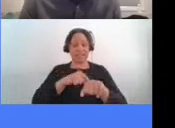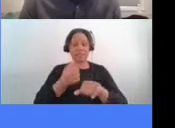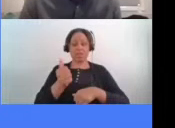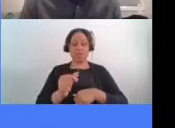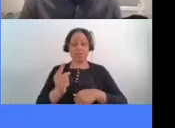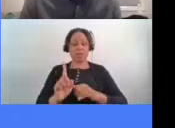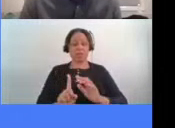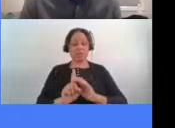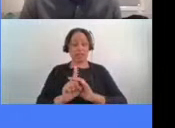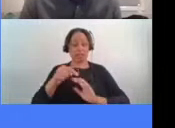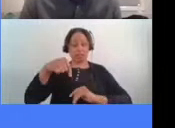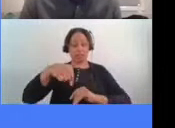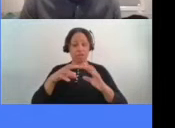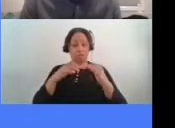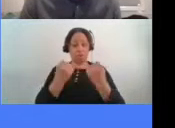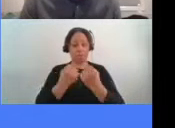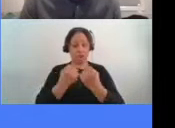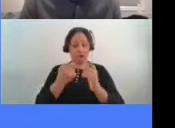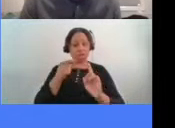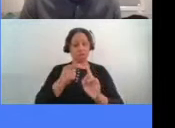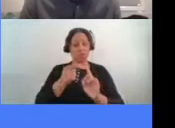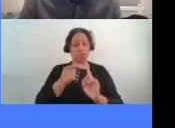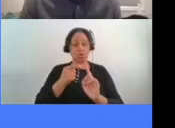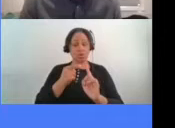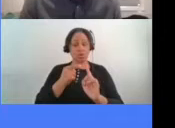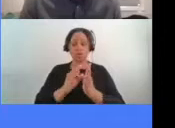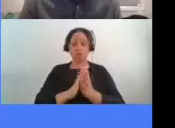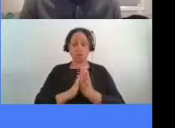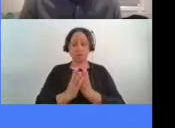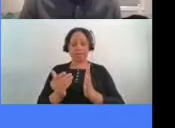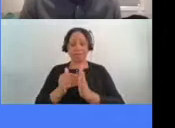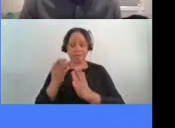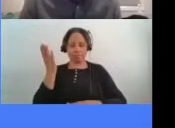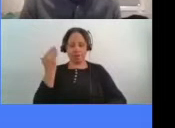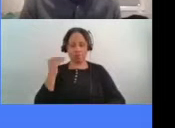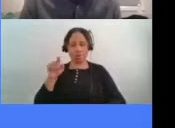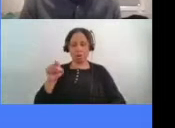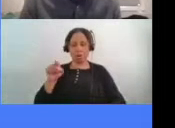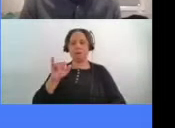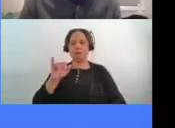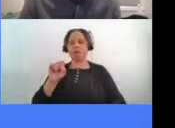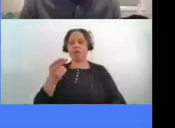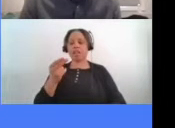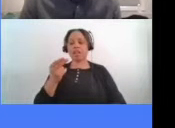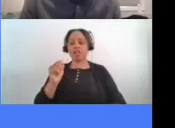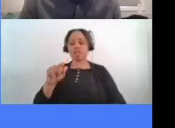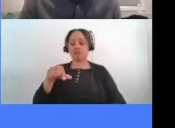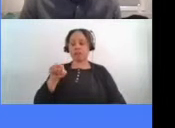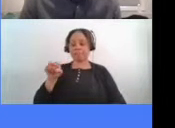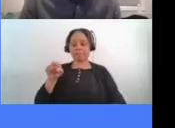this webinar to make note of this. Again, as Ishaq had mentioned, this is kind of a fairly